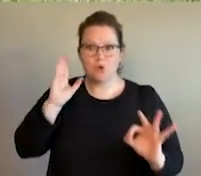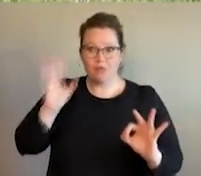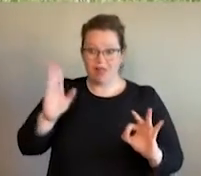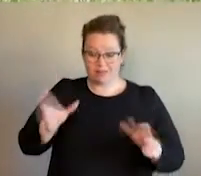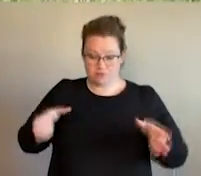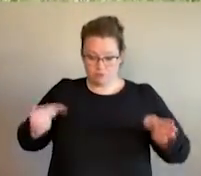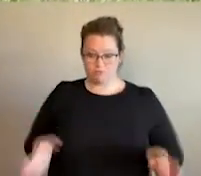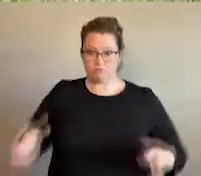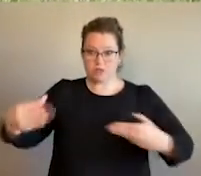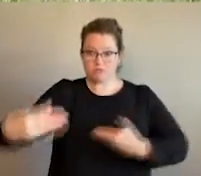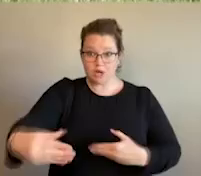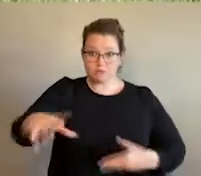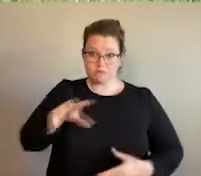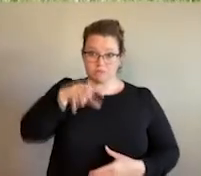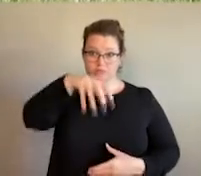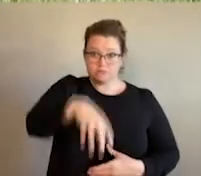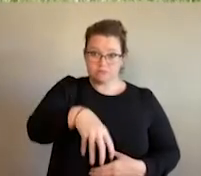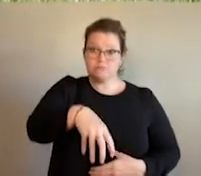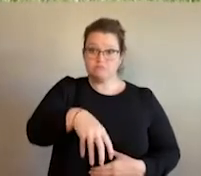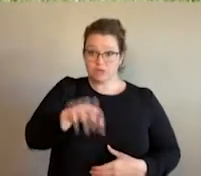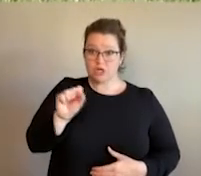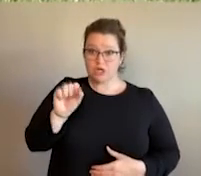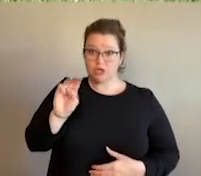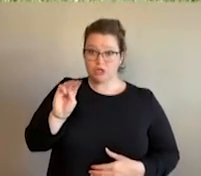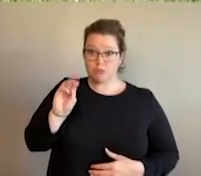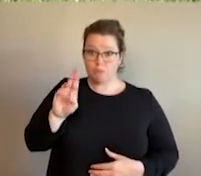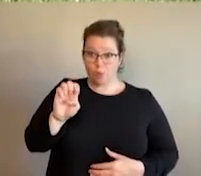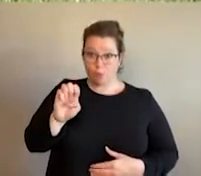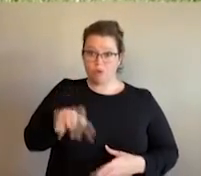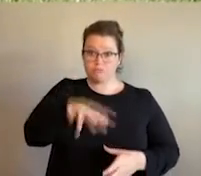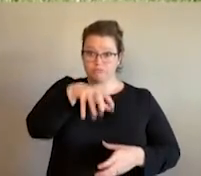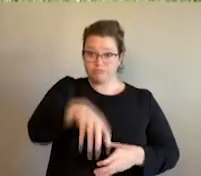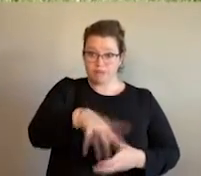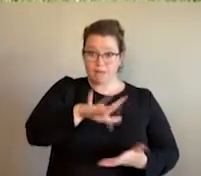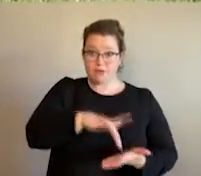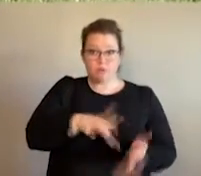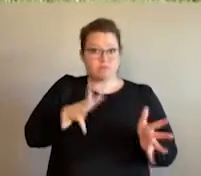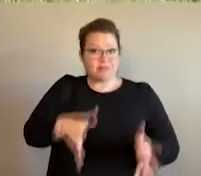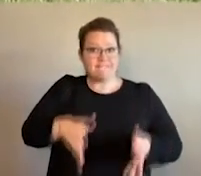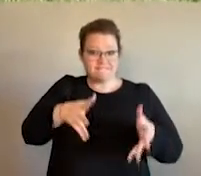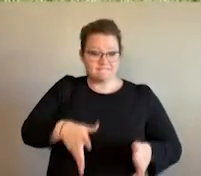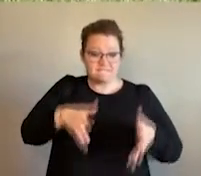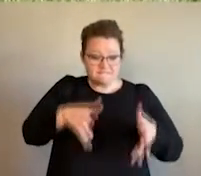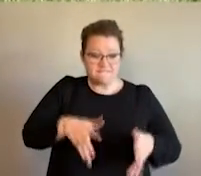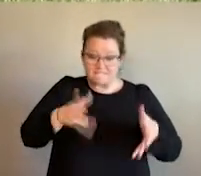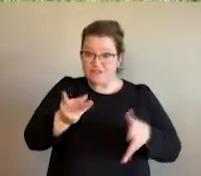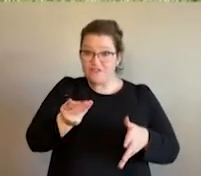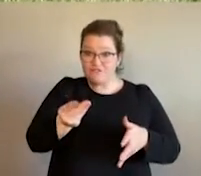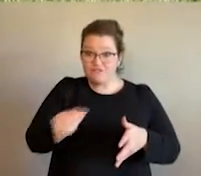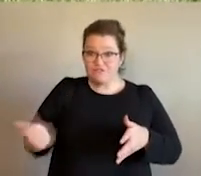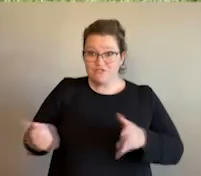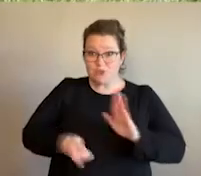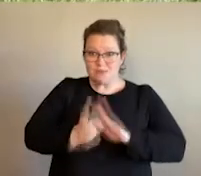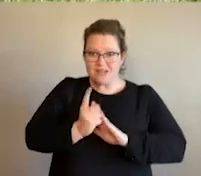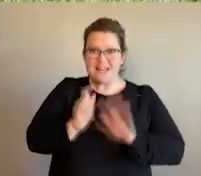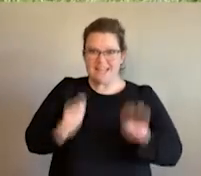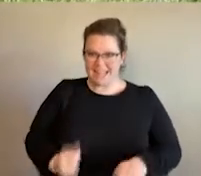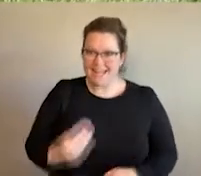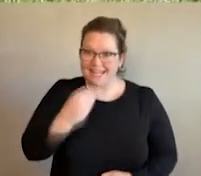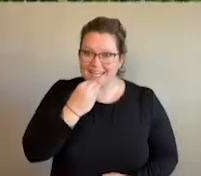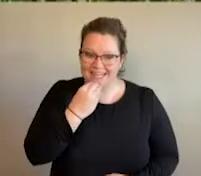the center of it. Give it a few minutes, and then you'll have your very own edible